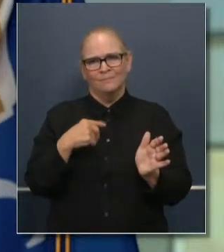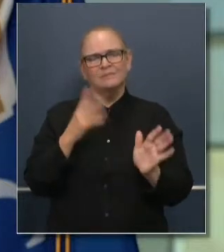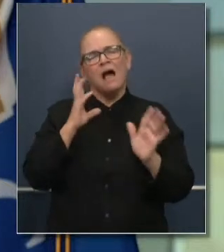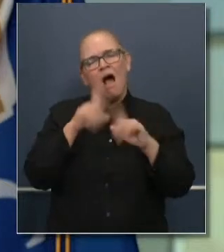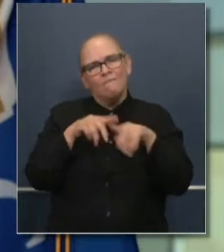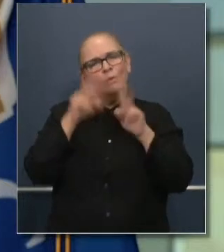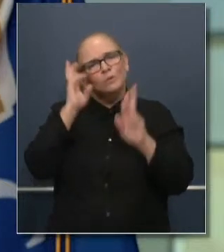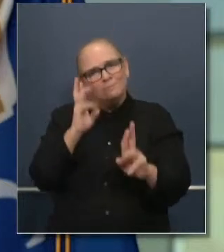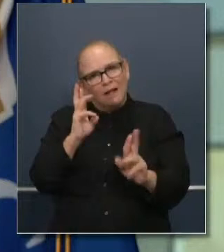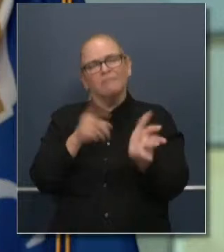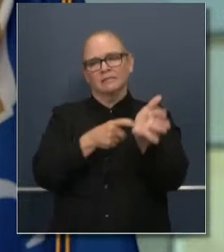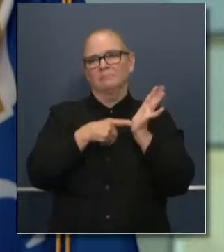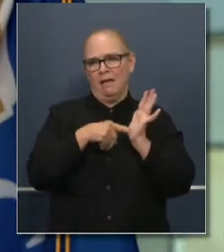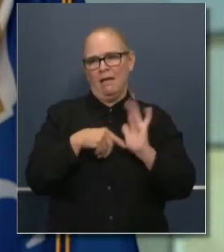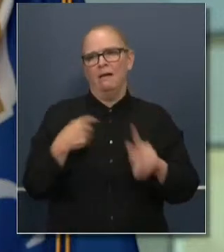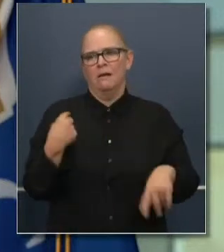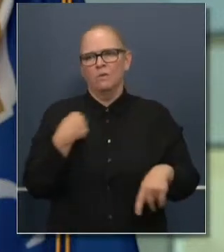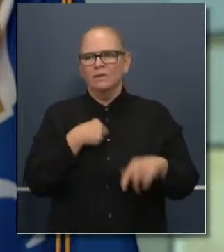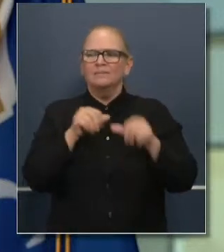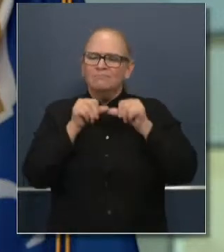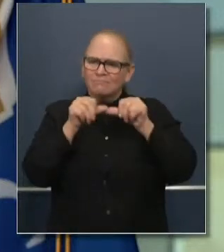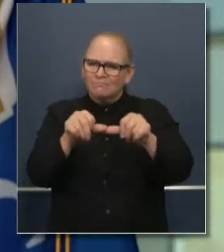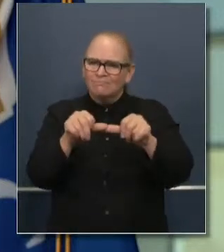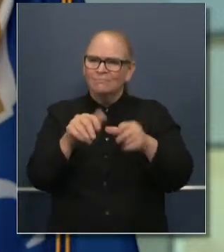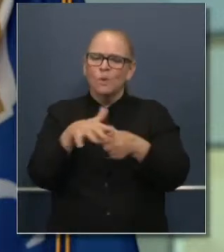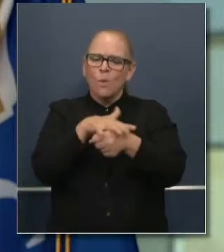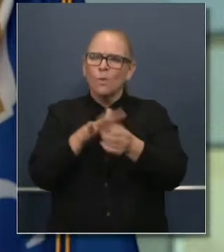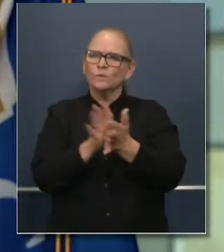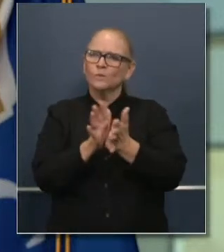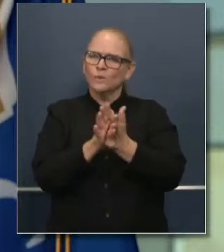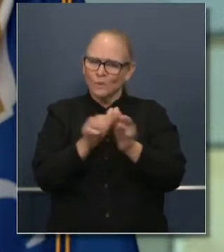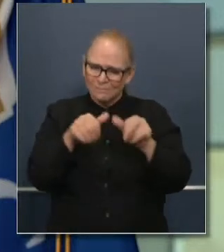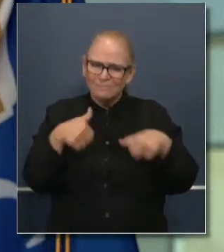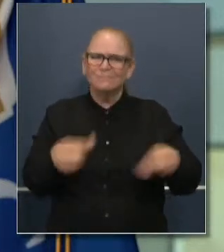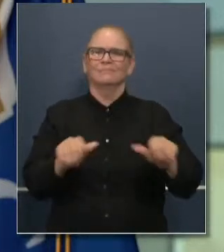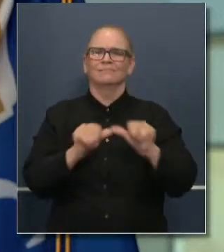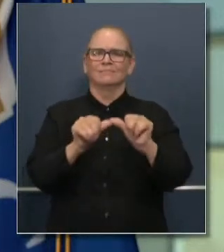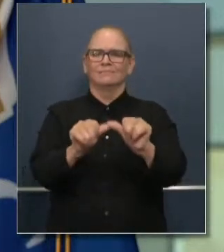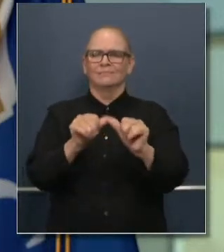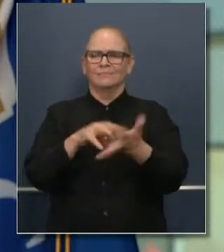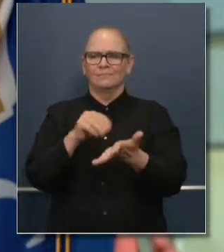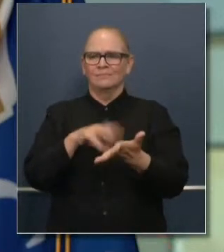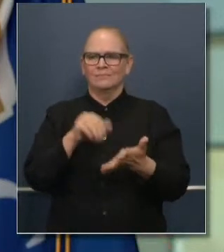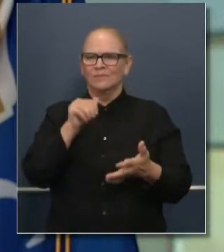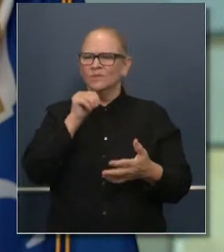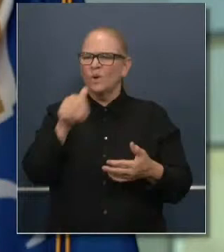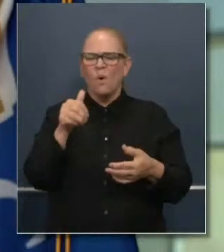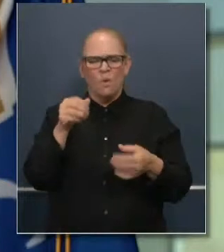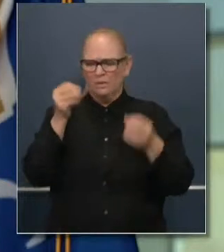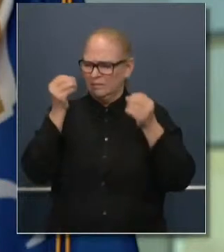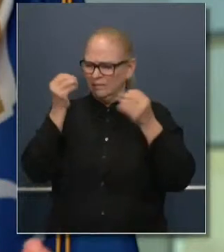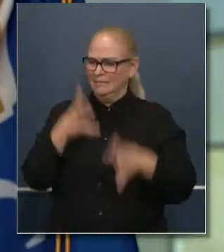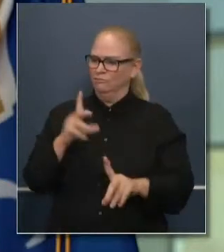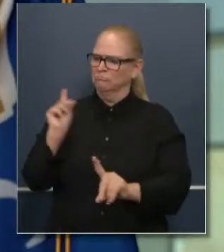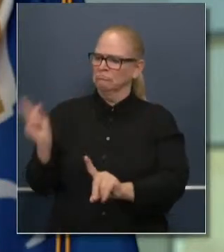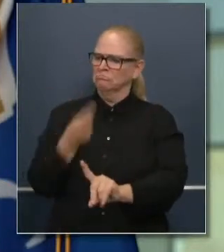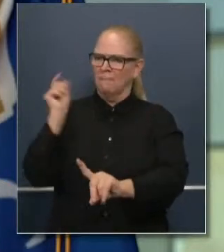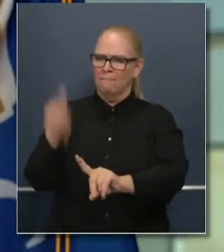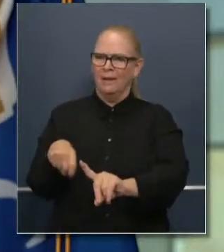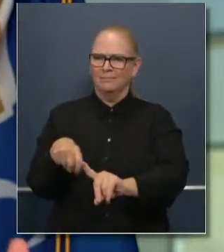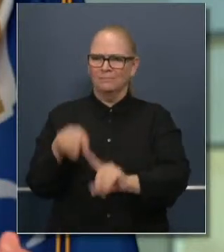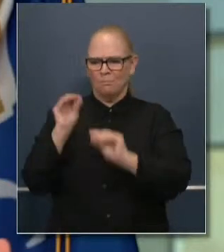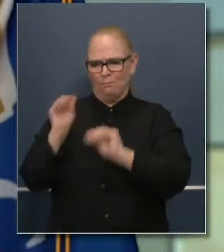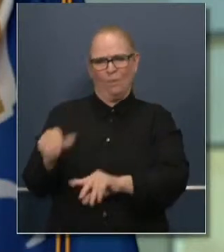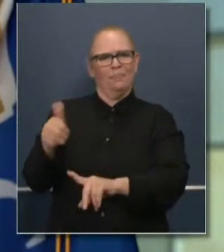and cooperation manifests at the local level and people not be put into harm's way as caregivers, as